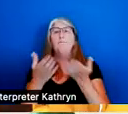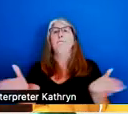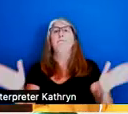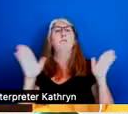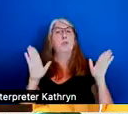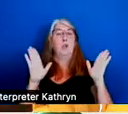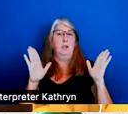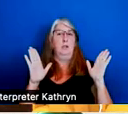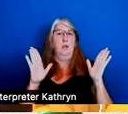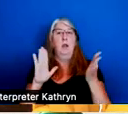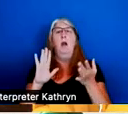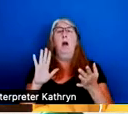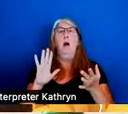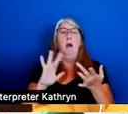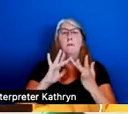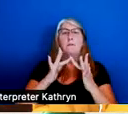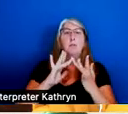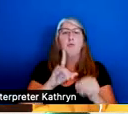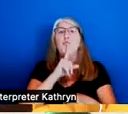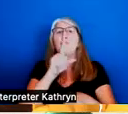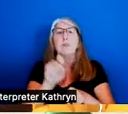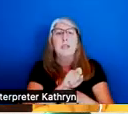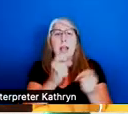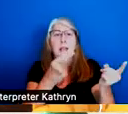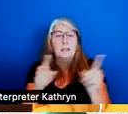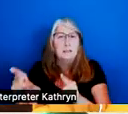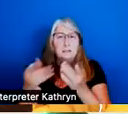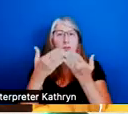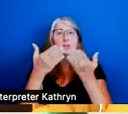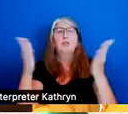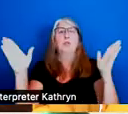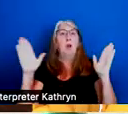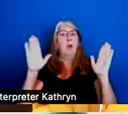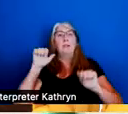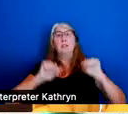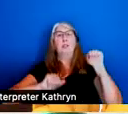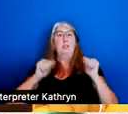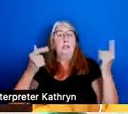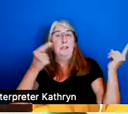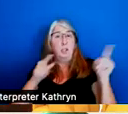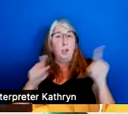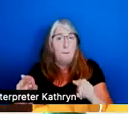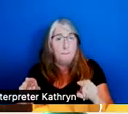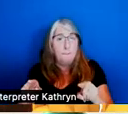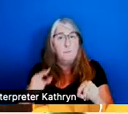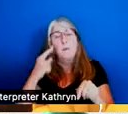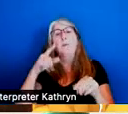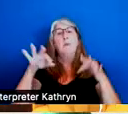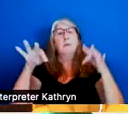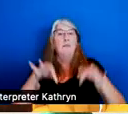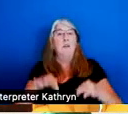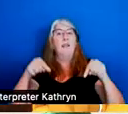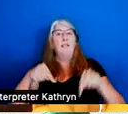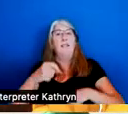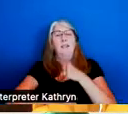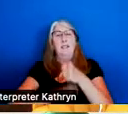our virtual realities, across the uncertainty that has come to define this